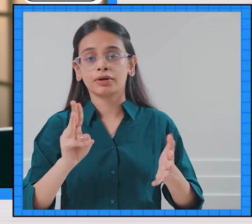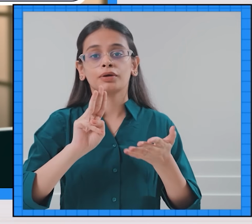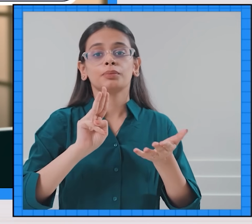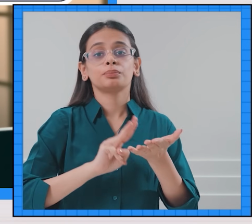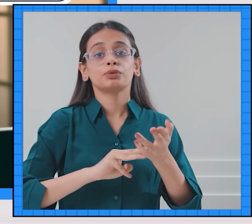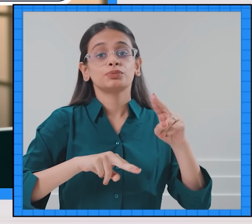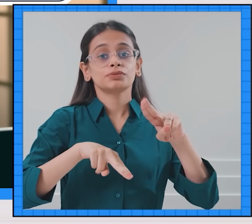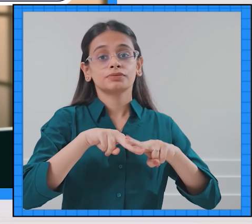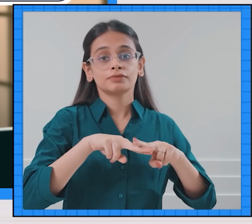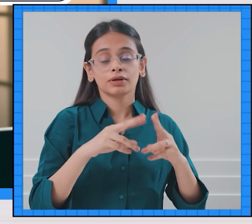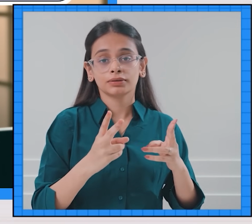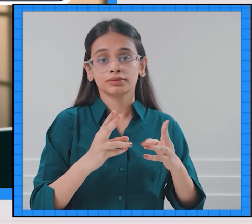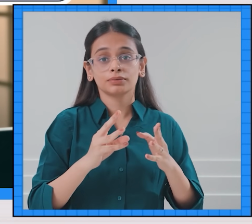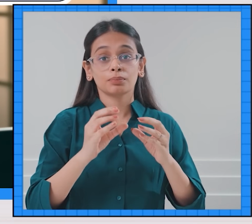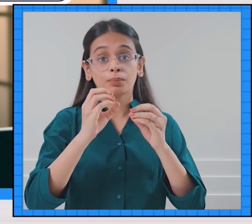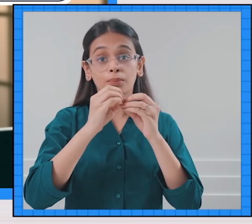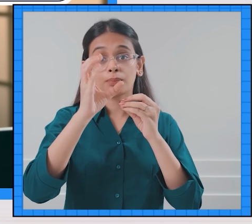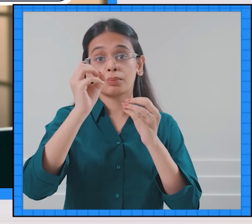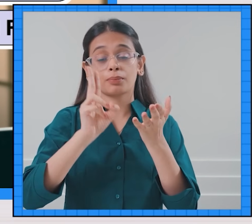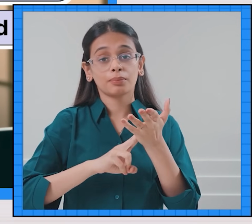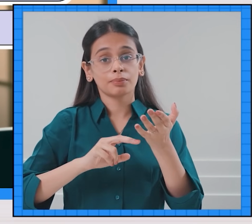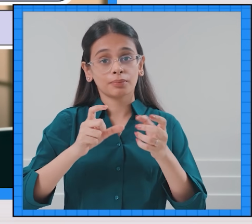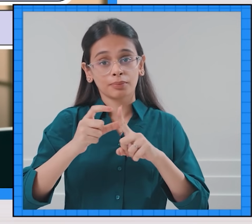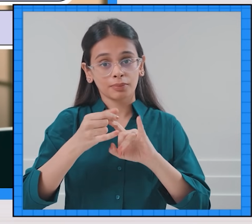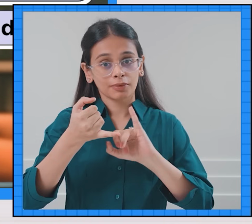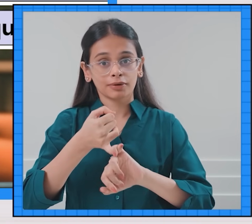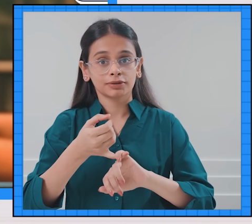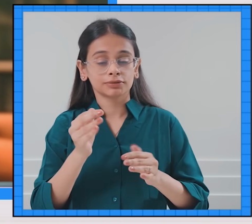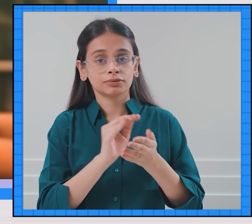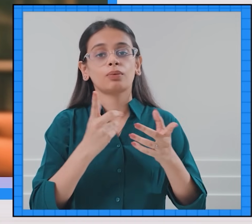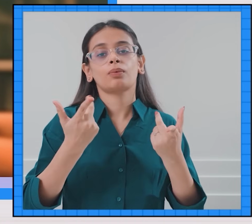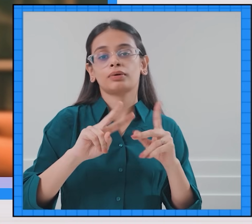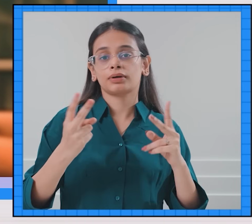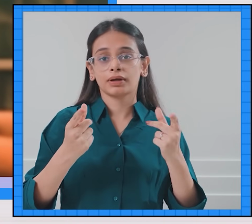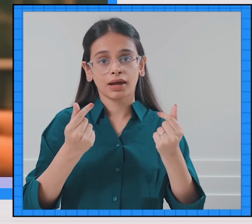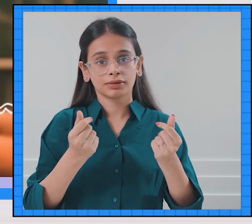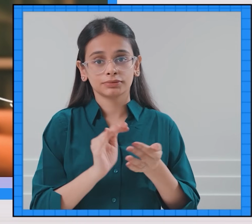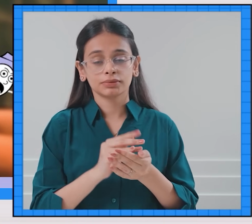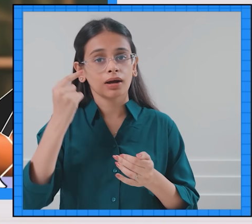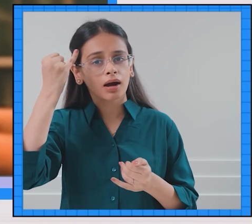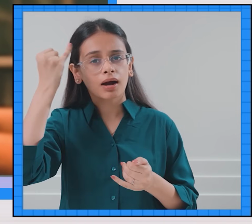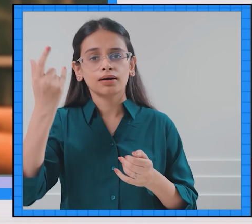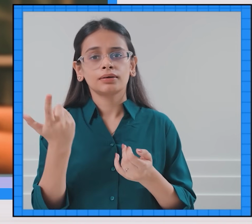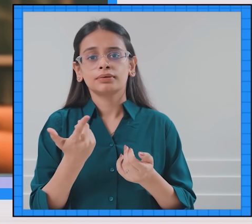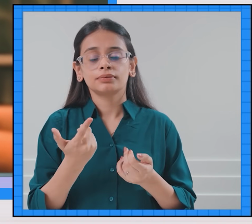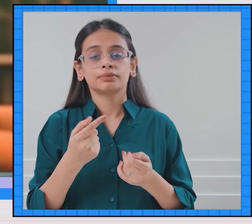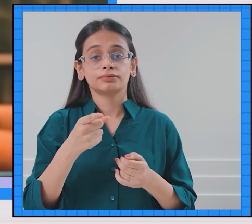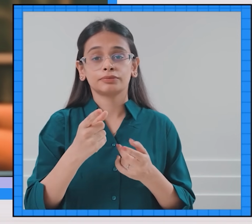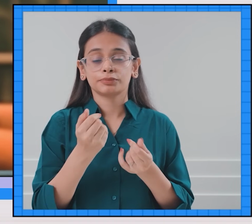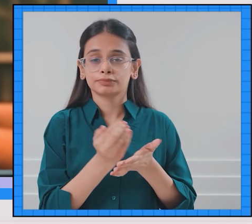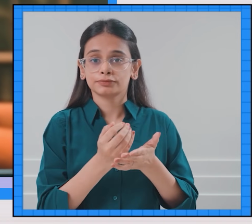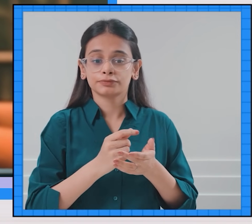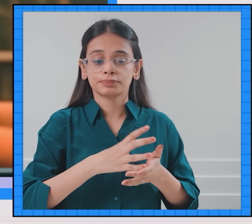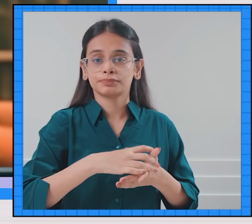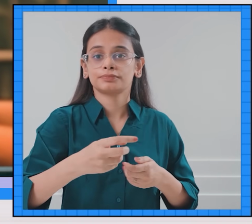you can even consider short-term bond funds or even a liquid fund. The idea with emergency fund is to have quick access to the funds